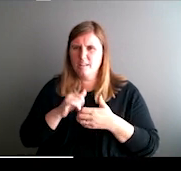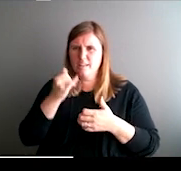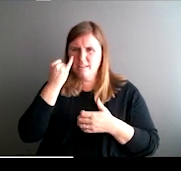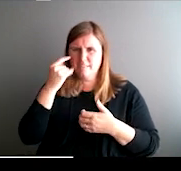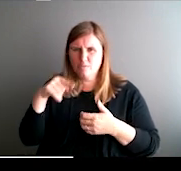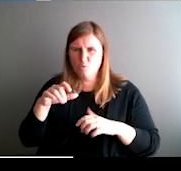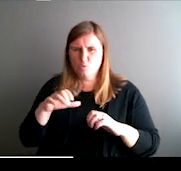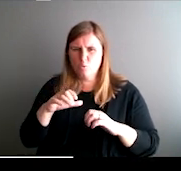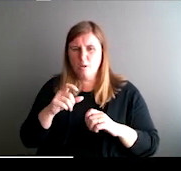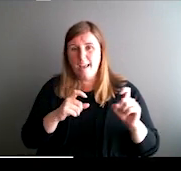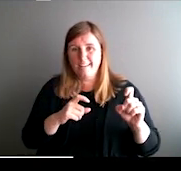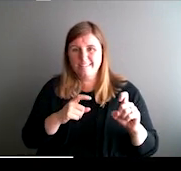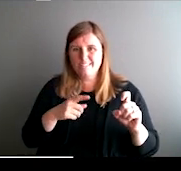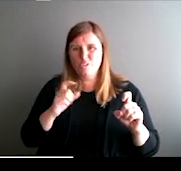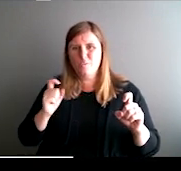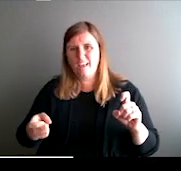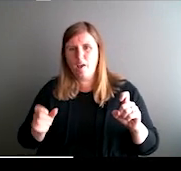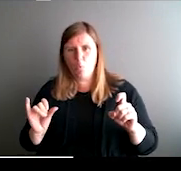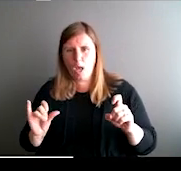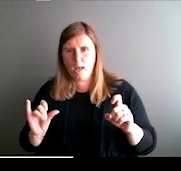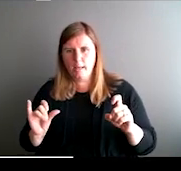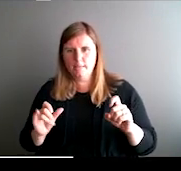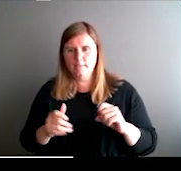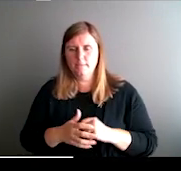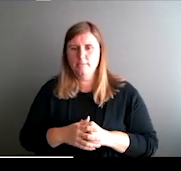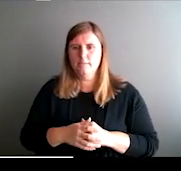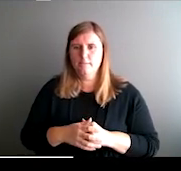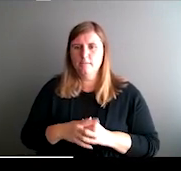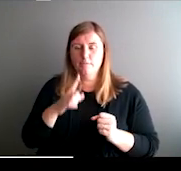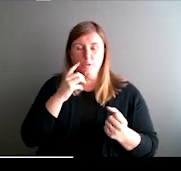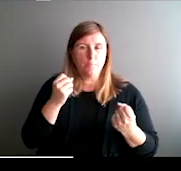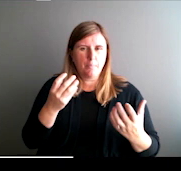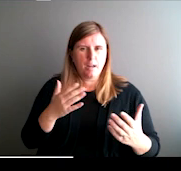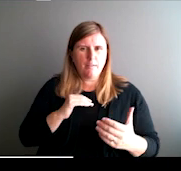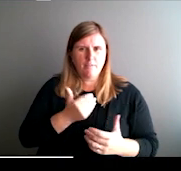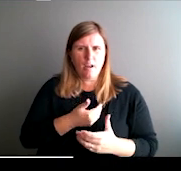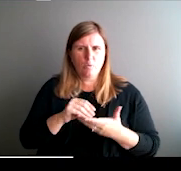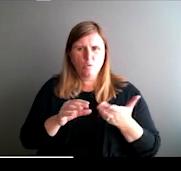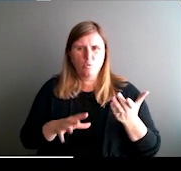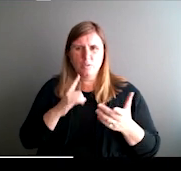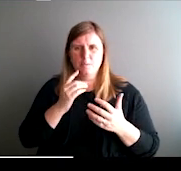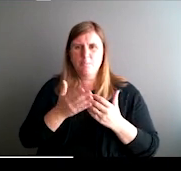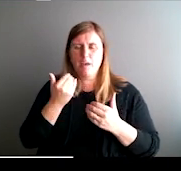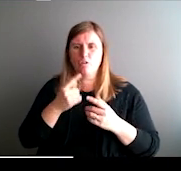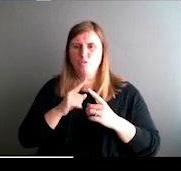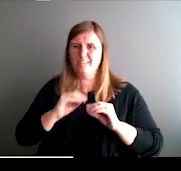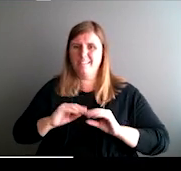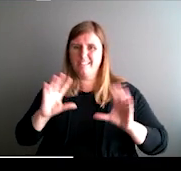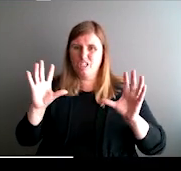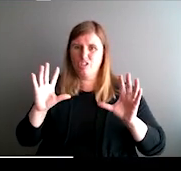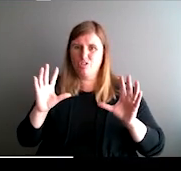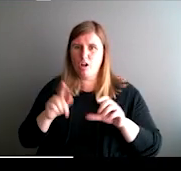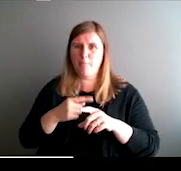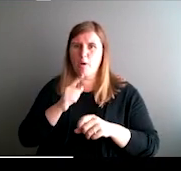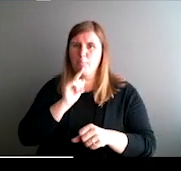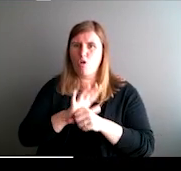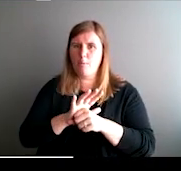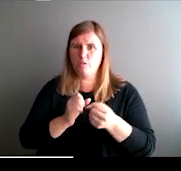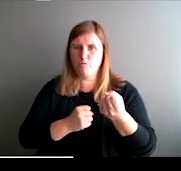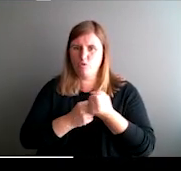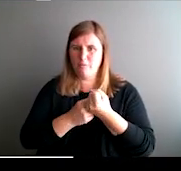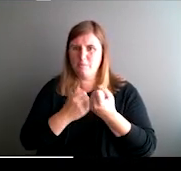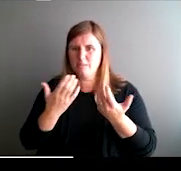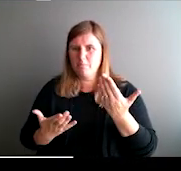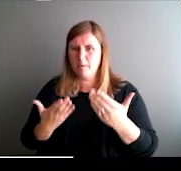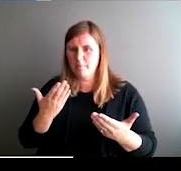do X, then you'll get Y. For many of our students, it's better to be very clear about promise reinforcement. You